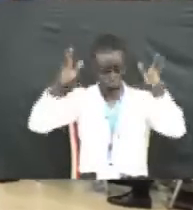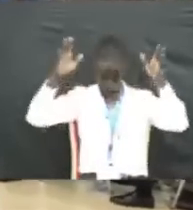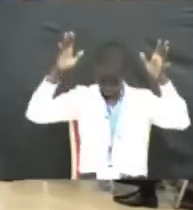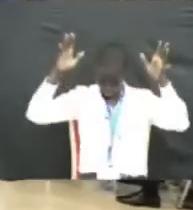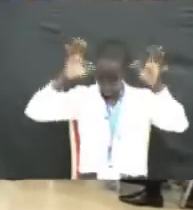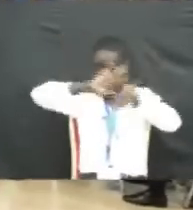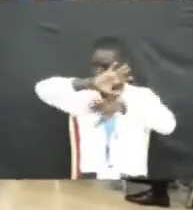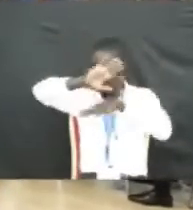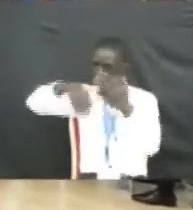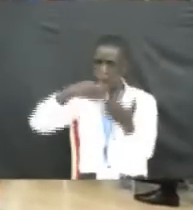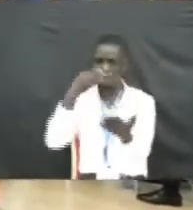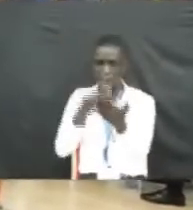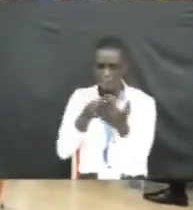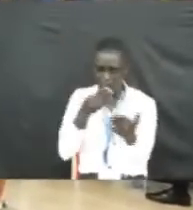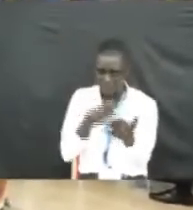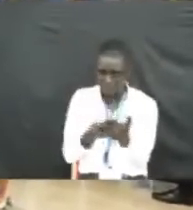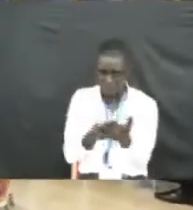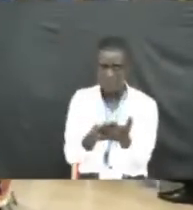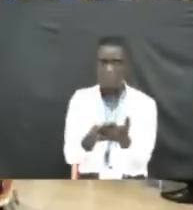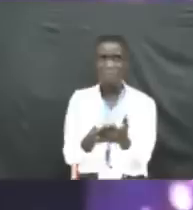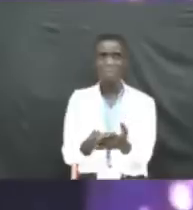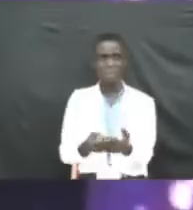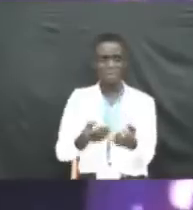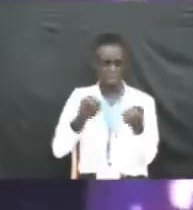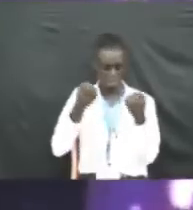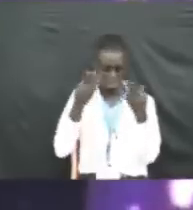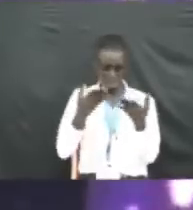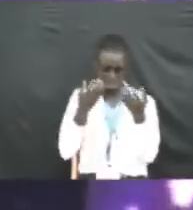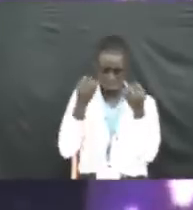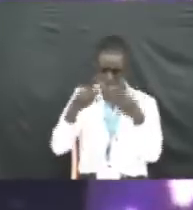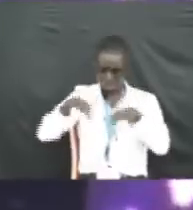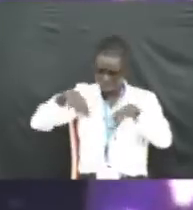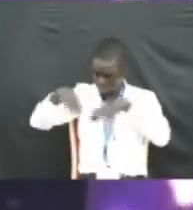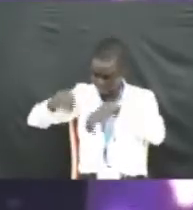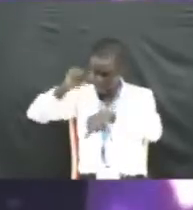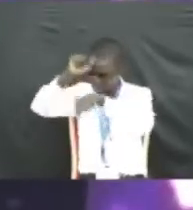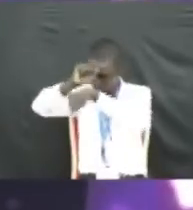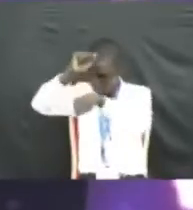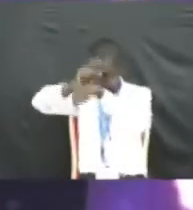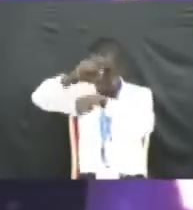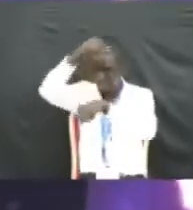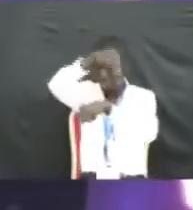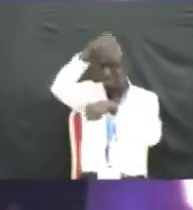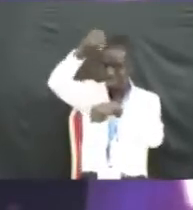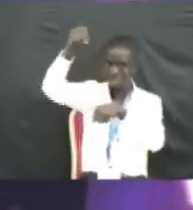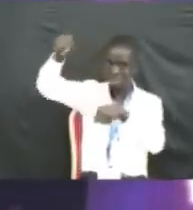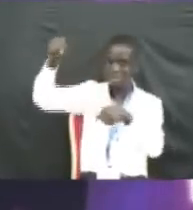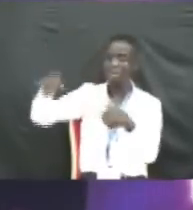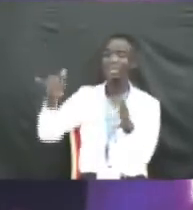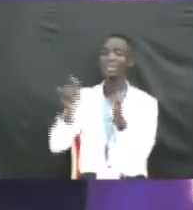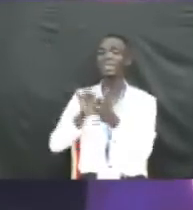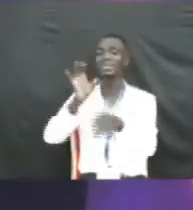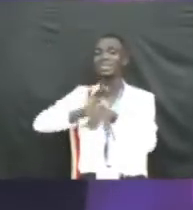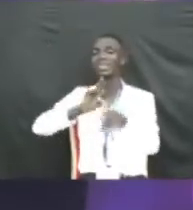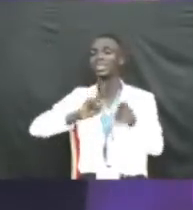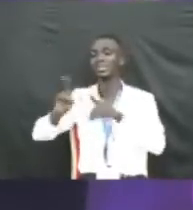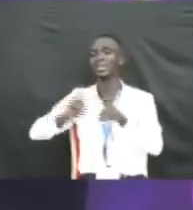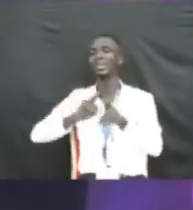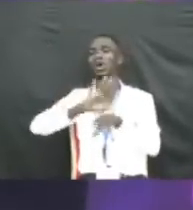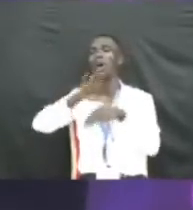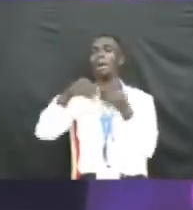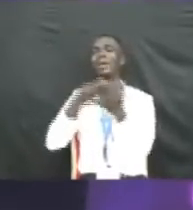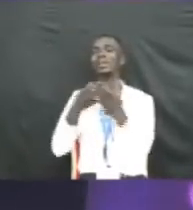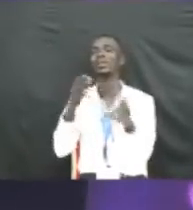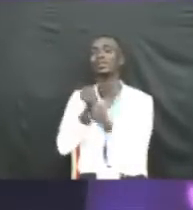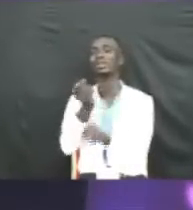All the funds for these many social intervention projects have been raised locally. The Church of